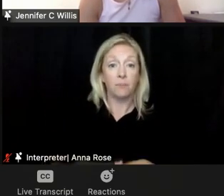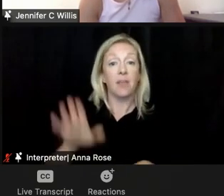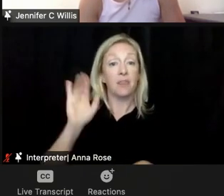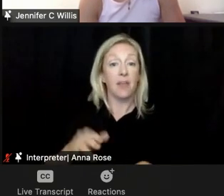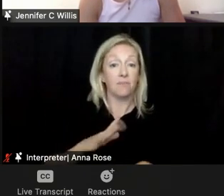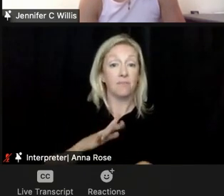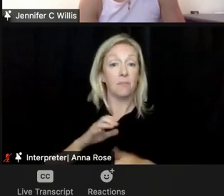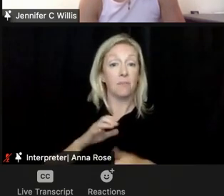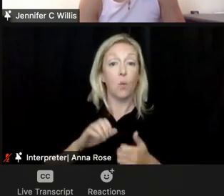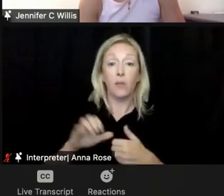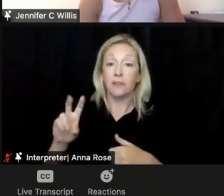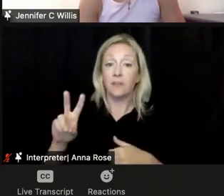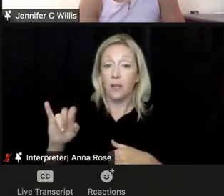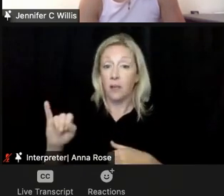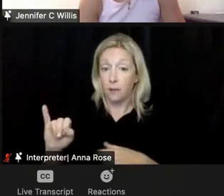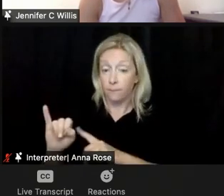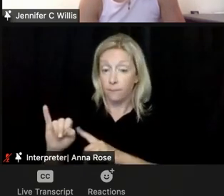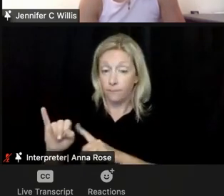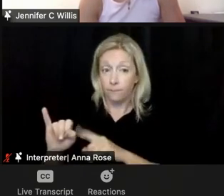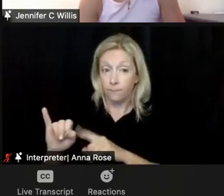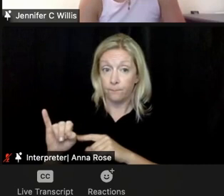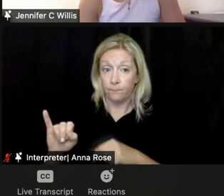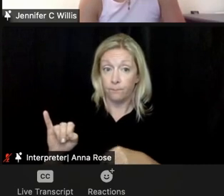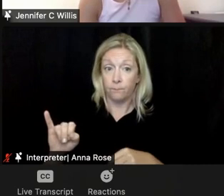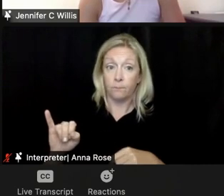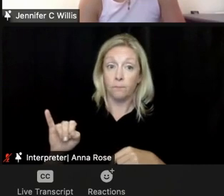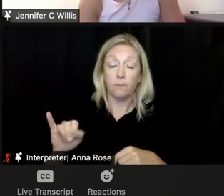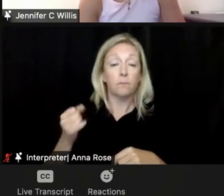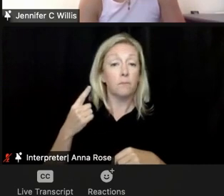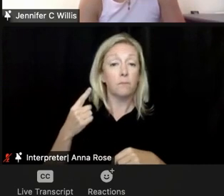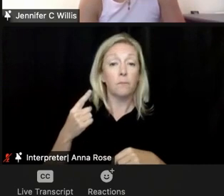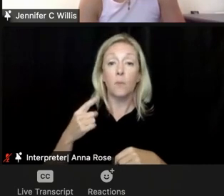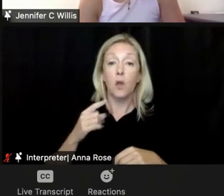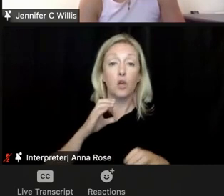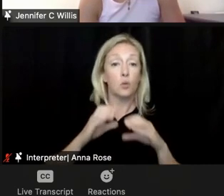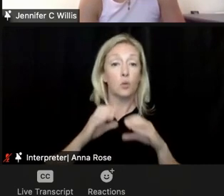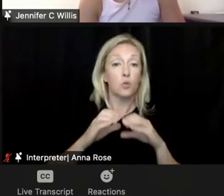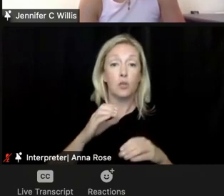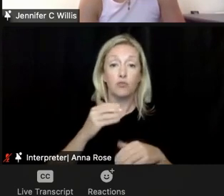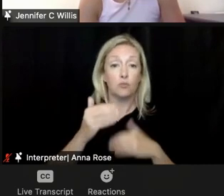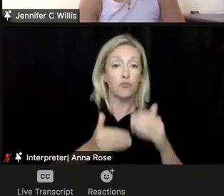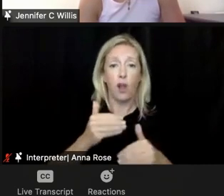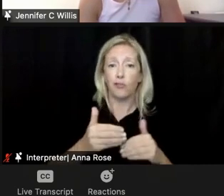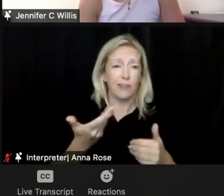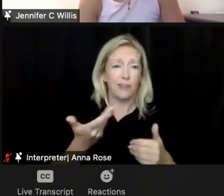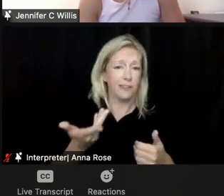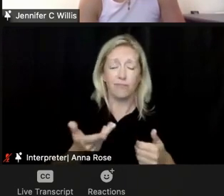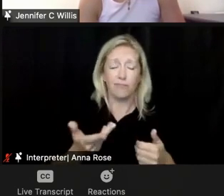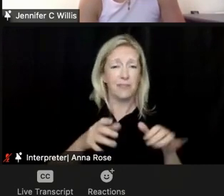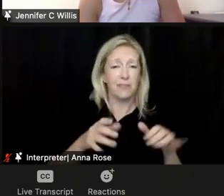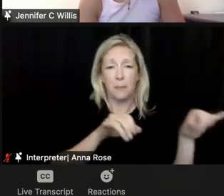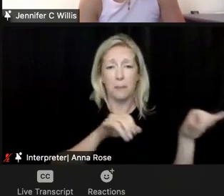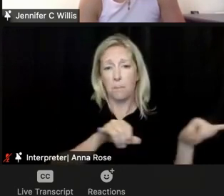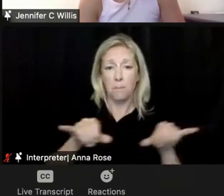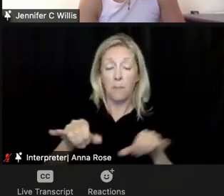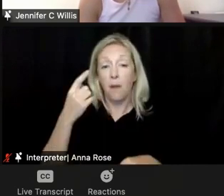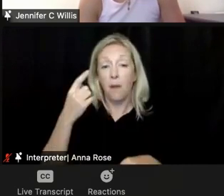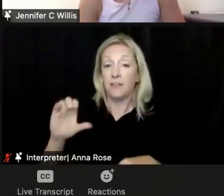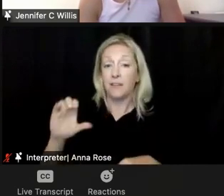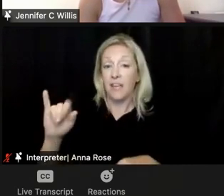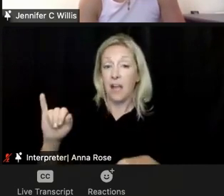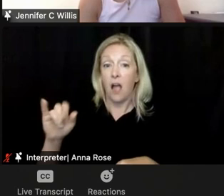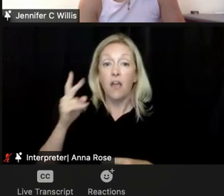to CVI. The progress in communication is the same as any other child with a visual impairment. But with